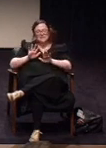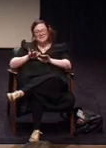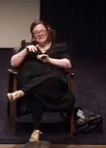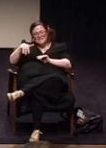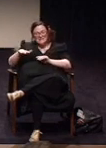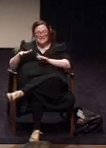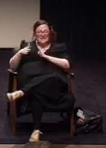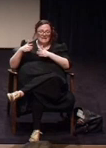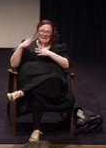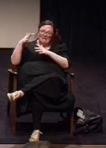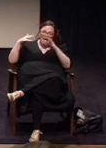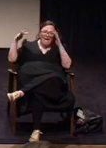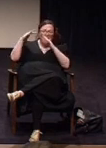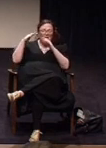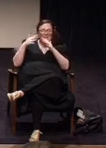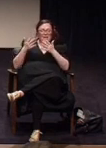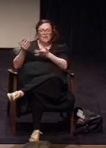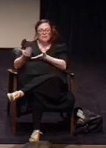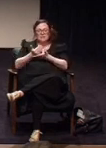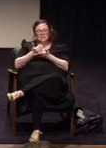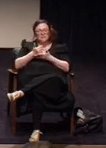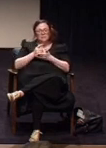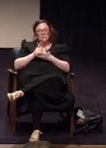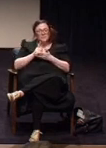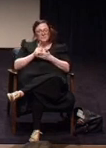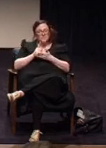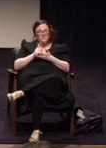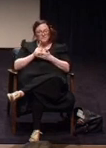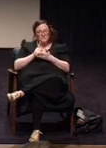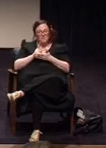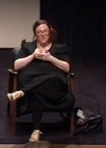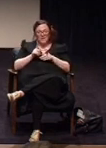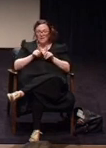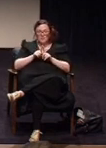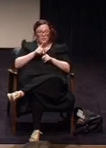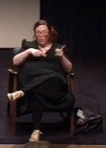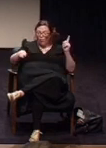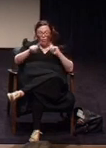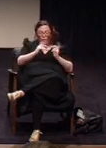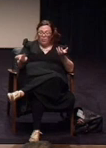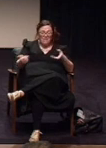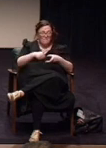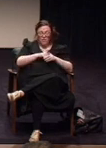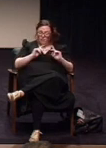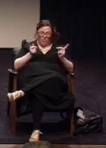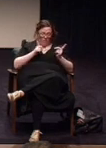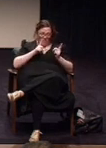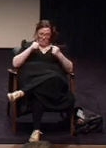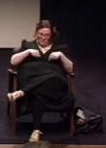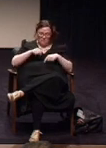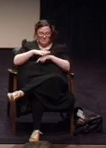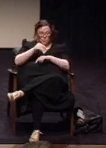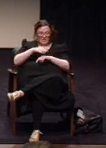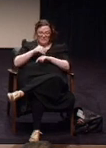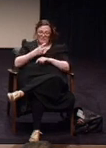But the problem, on the other hand, is that you can't involve them all. We have 21 regions